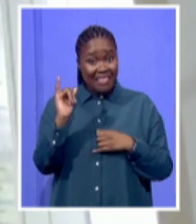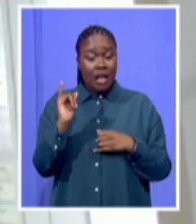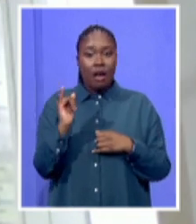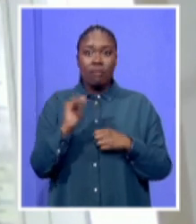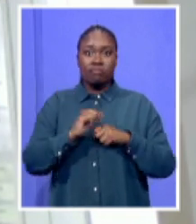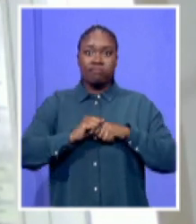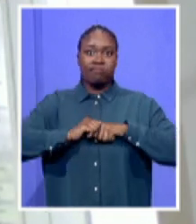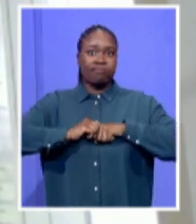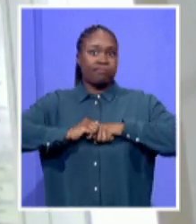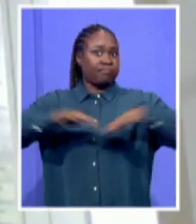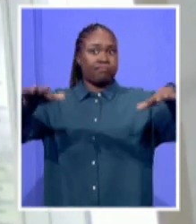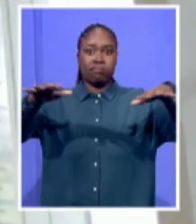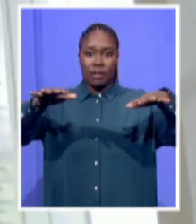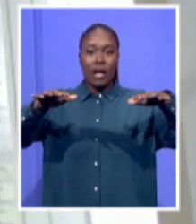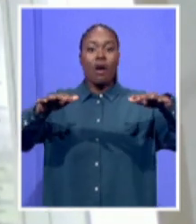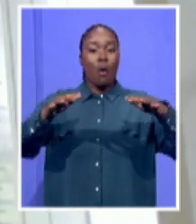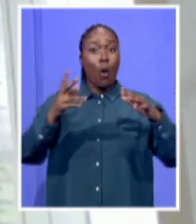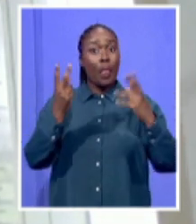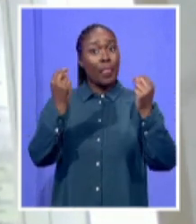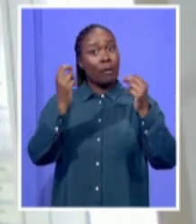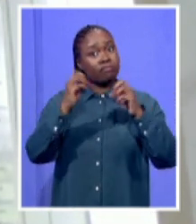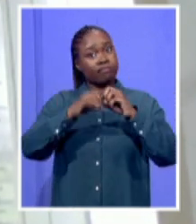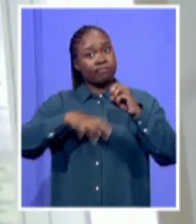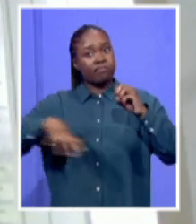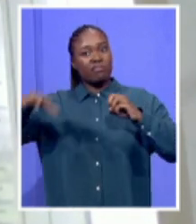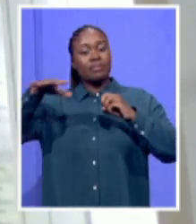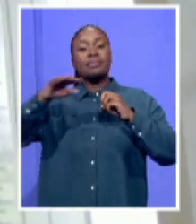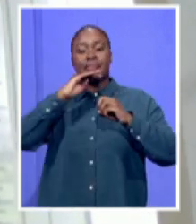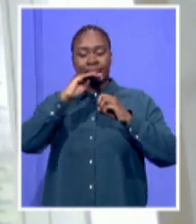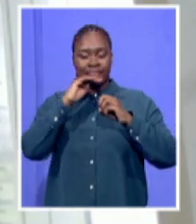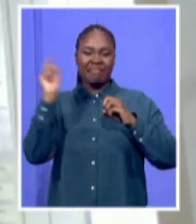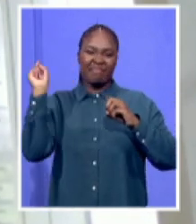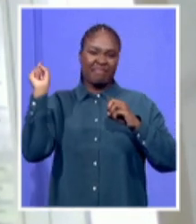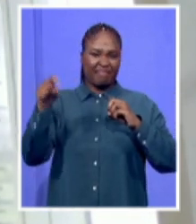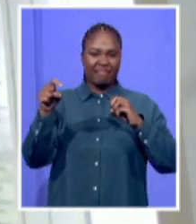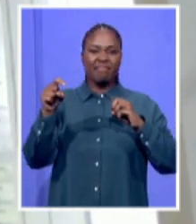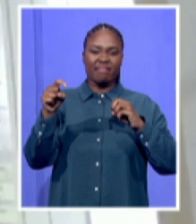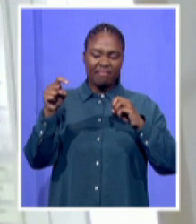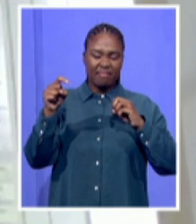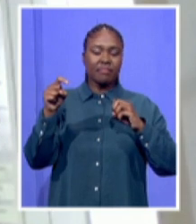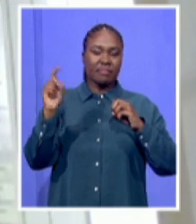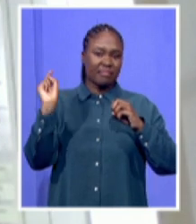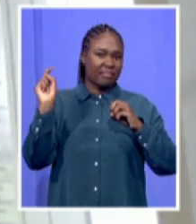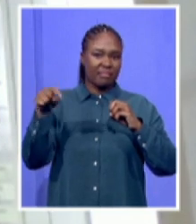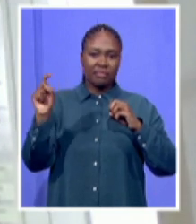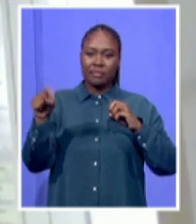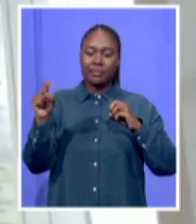or another variant that comes that's aggressive, we would need to impose some form of